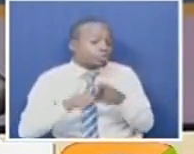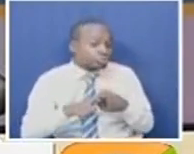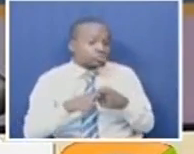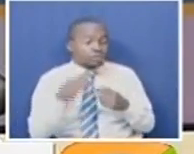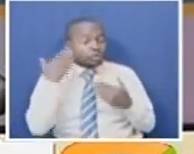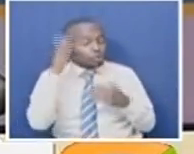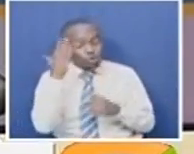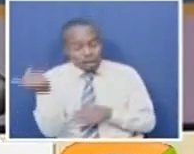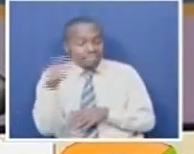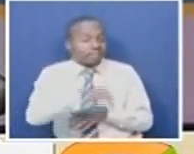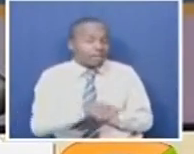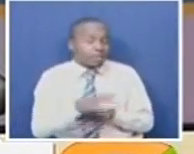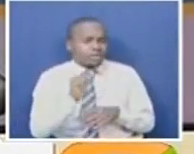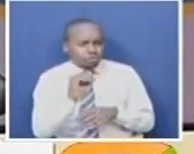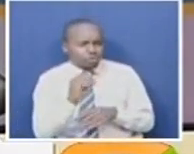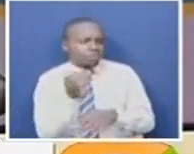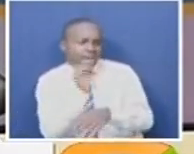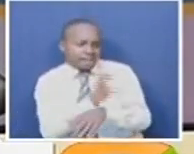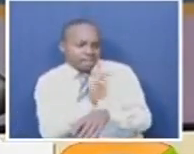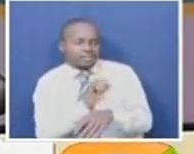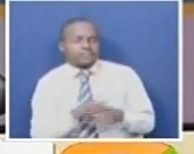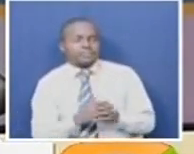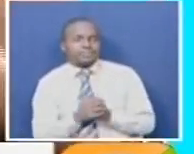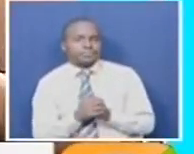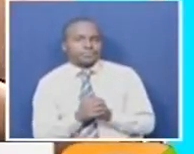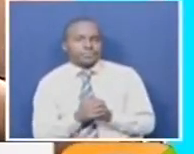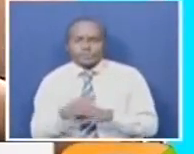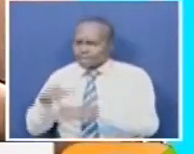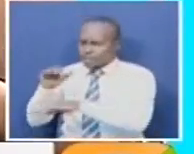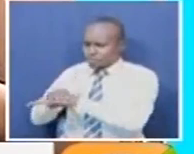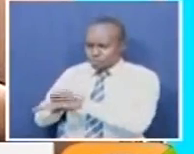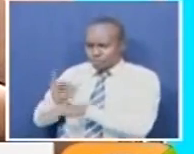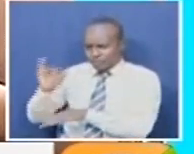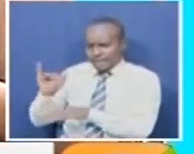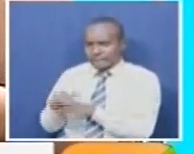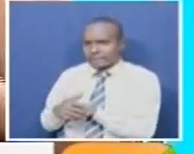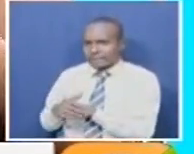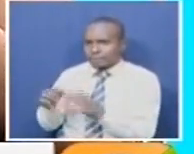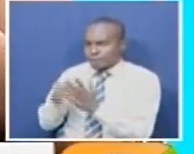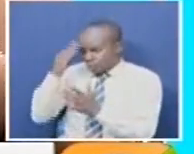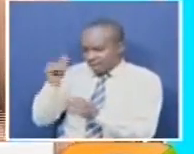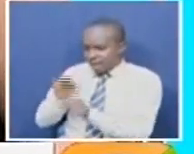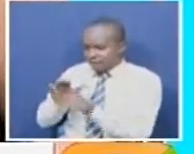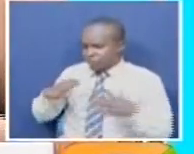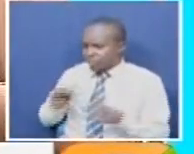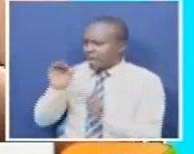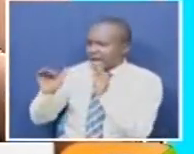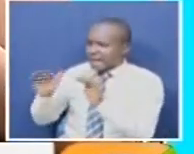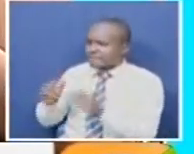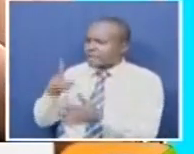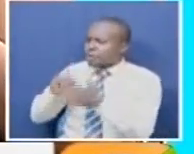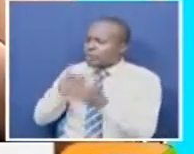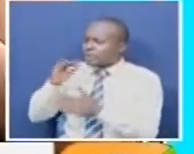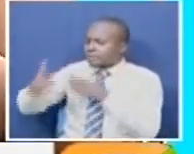there. So I tend to give that kind of information. Yeah, and it's good that you pointed that out, because a lot of people are asking, what is the